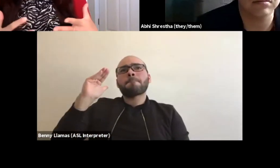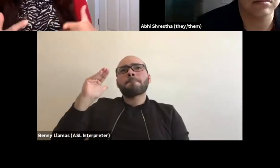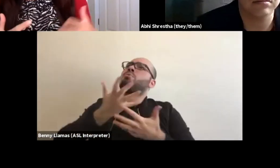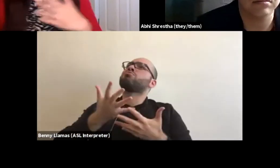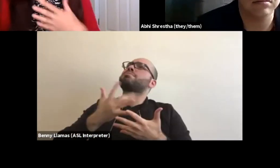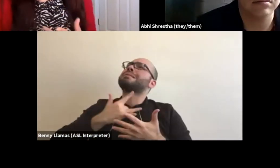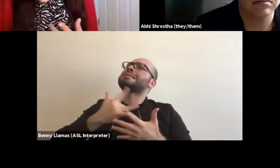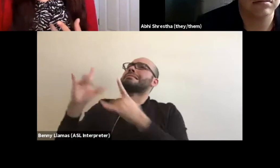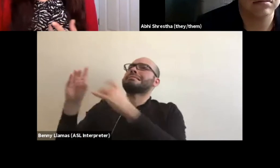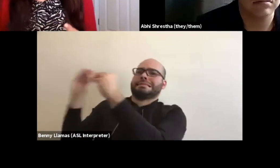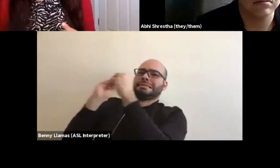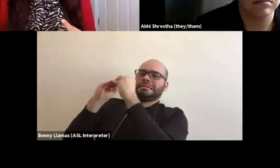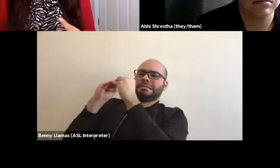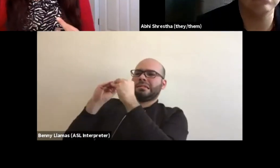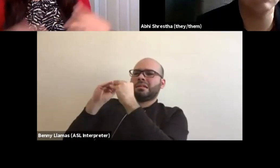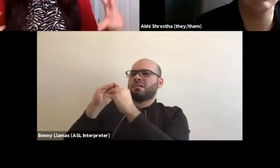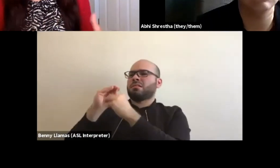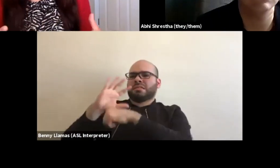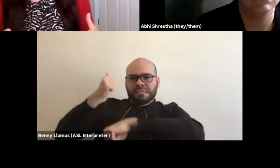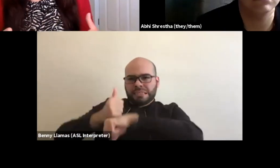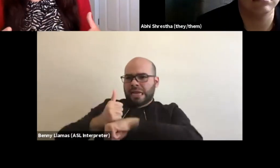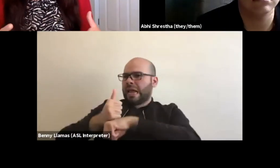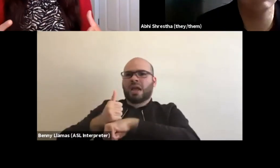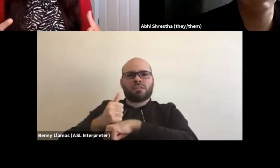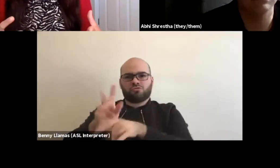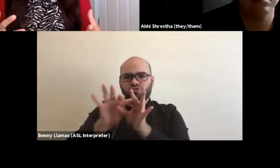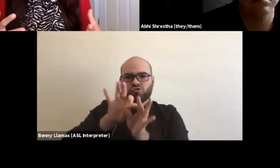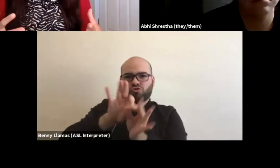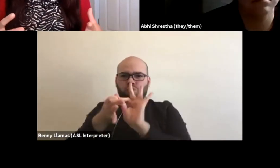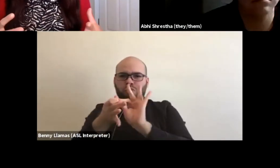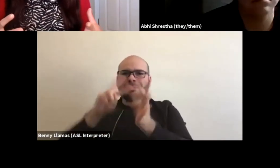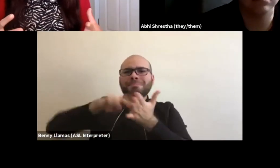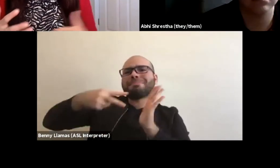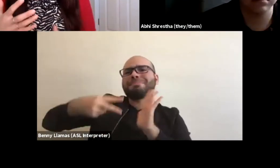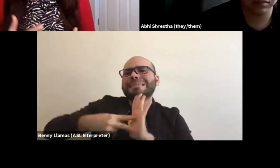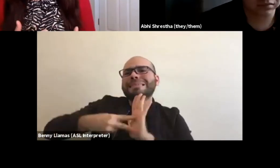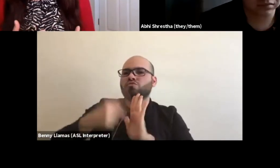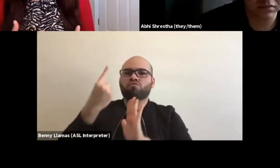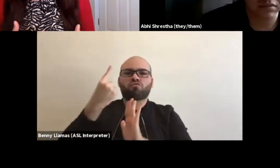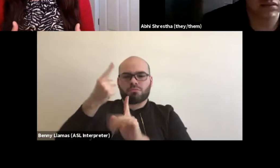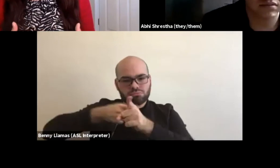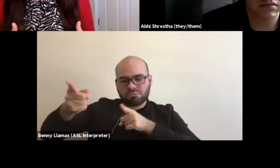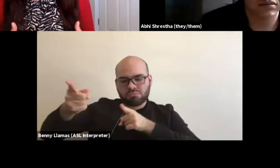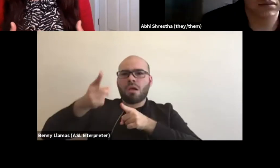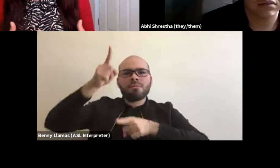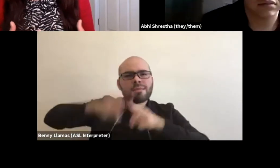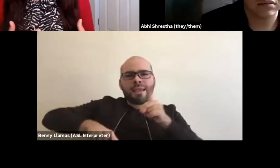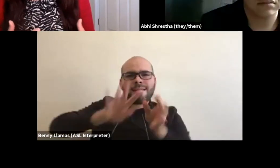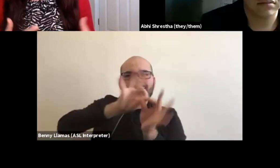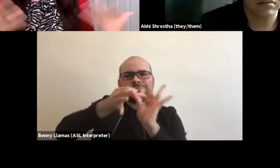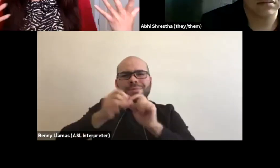only allowed one interpretation. It was very rigid. It was very traditional, and